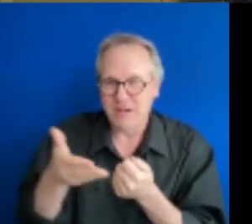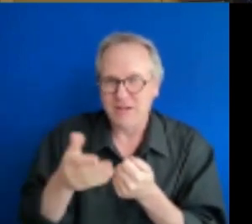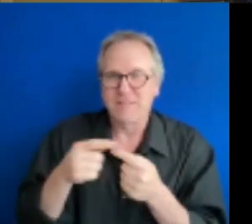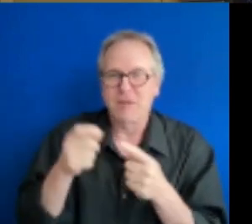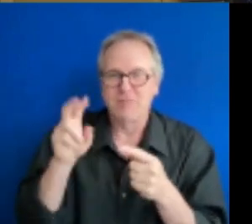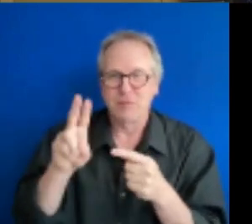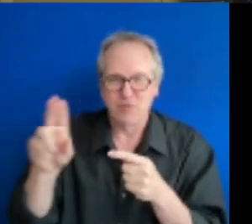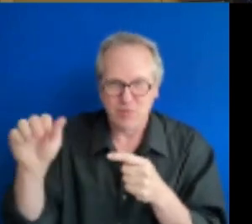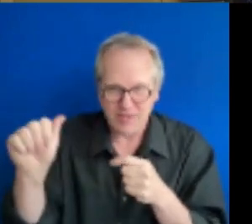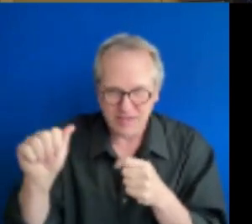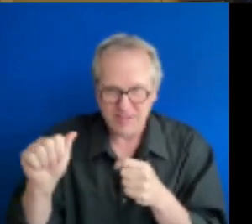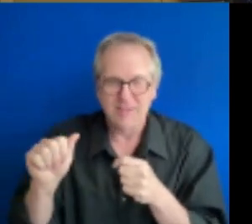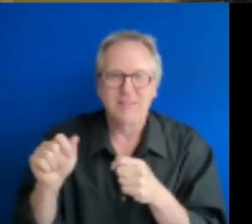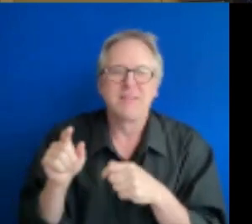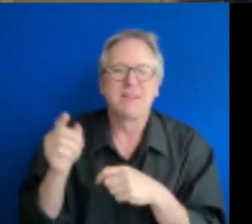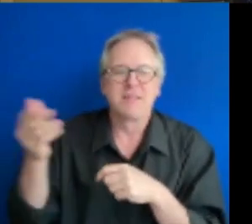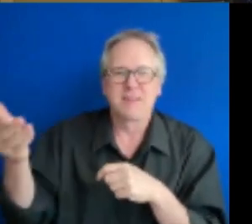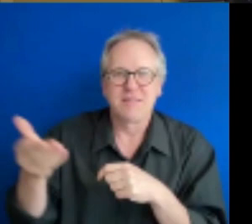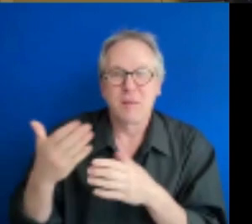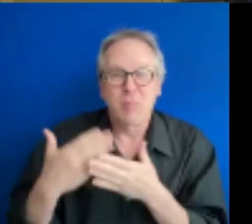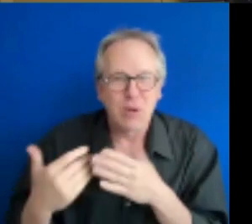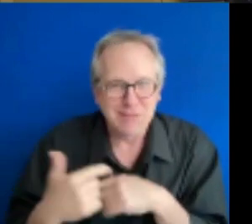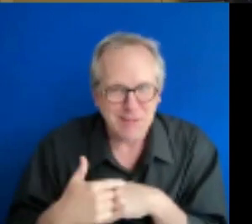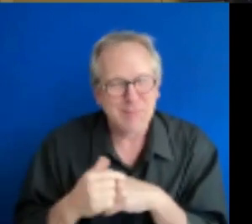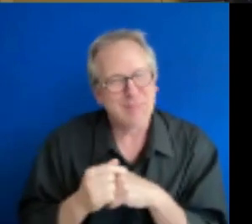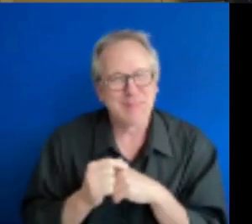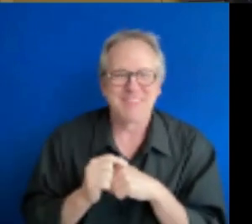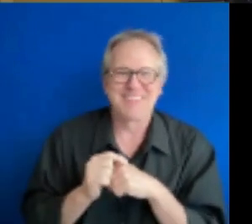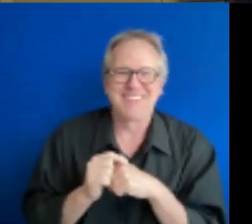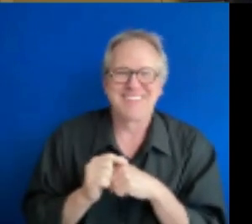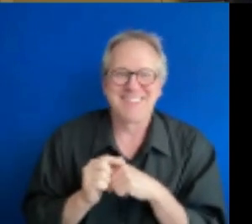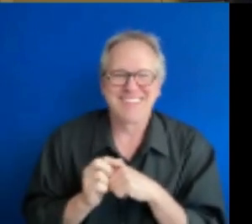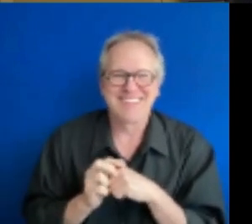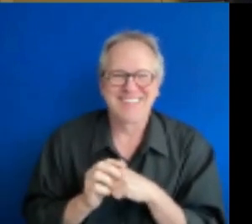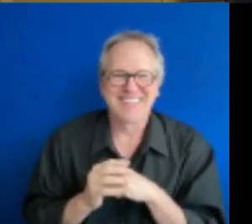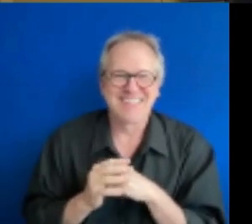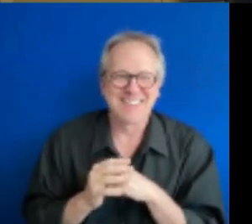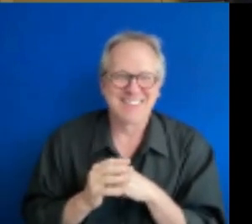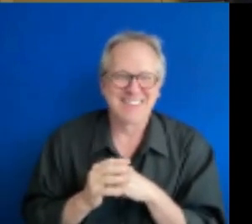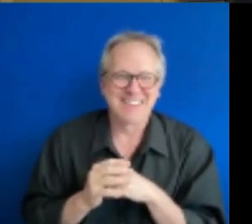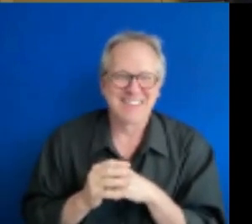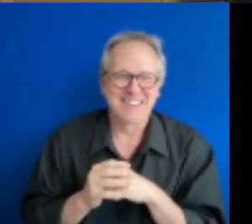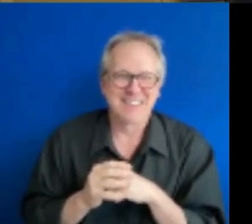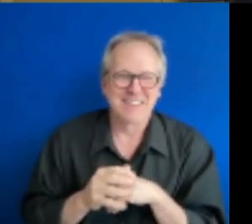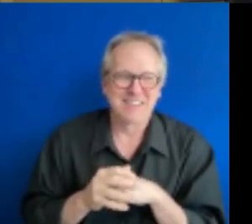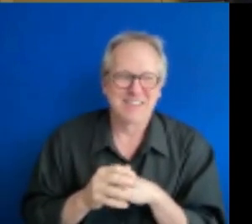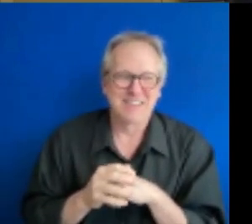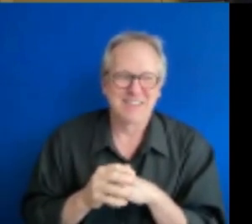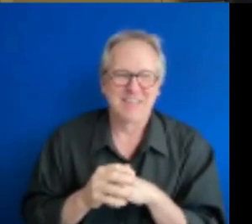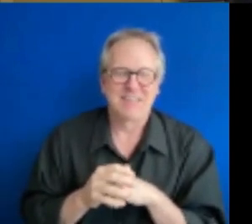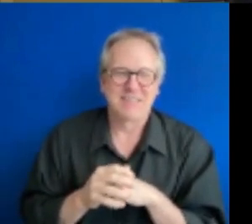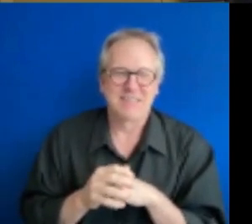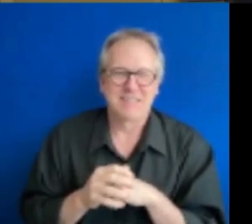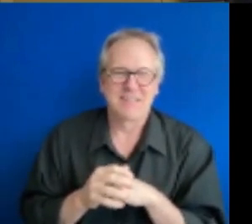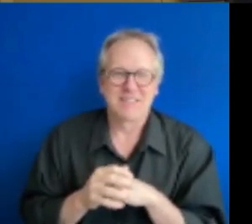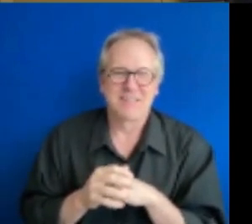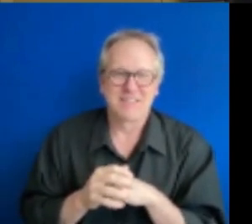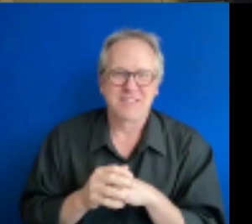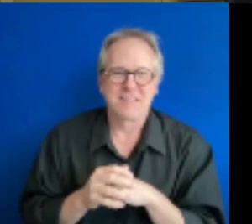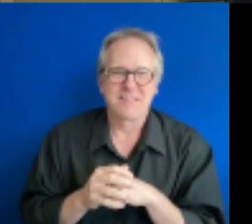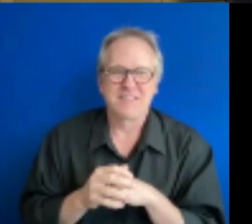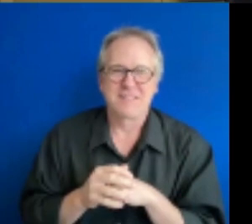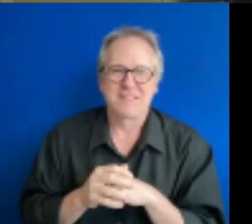Association. Part-time. Part-time. As a commitment to disability